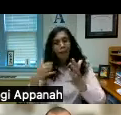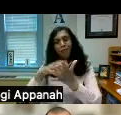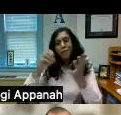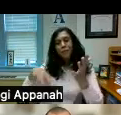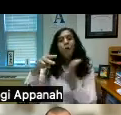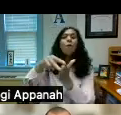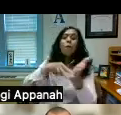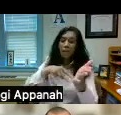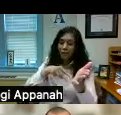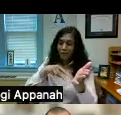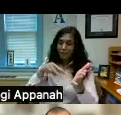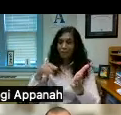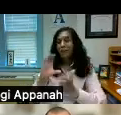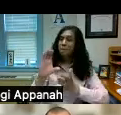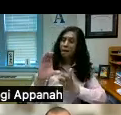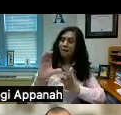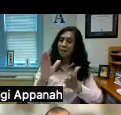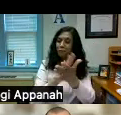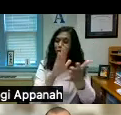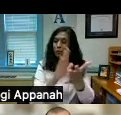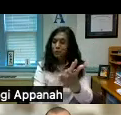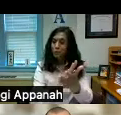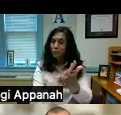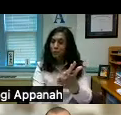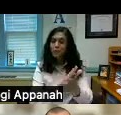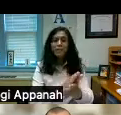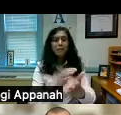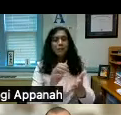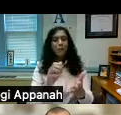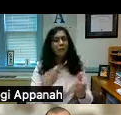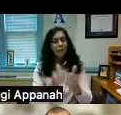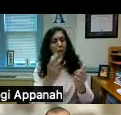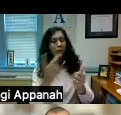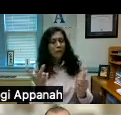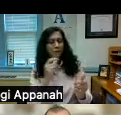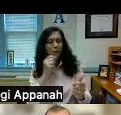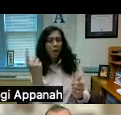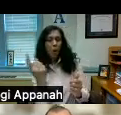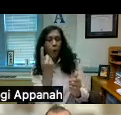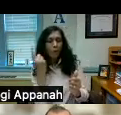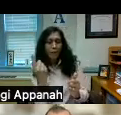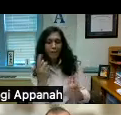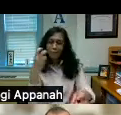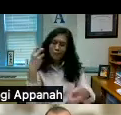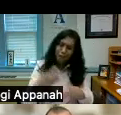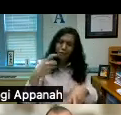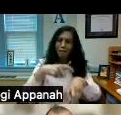Maybe that can be done during morning group or whatever it is the school can celebrate.